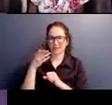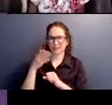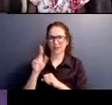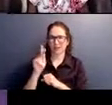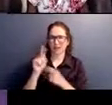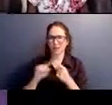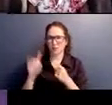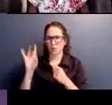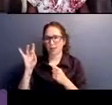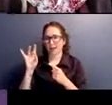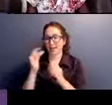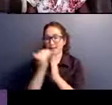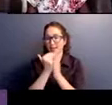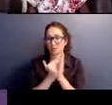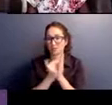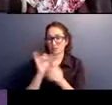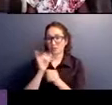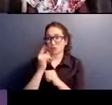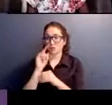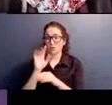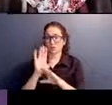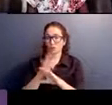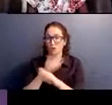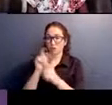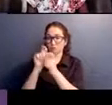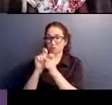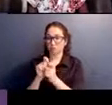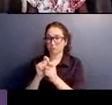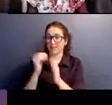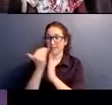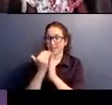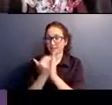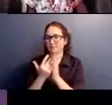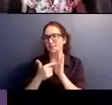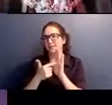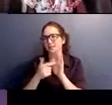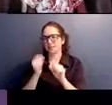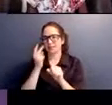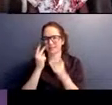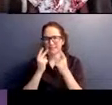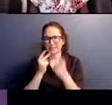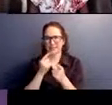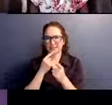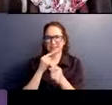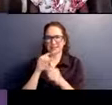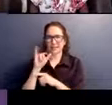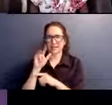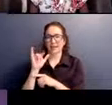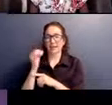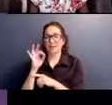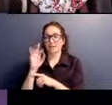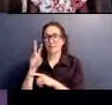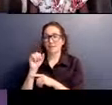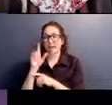K-8 lessons, as well as in the song-specific lessons. For example, you see here Lily of the Valley, so you can find them in